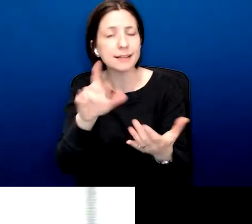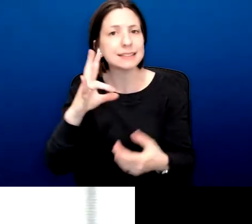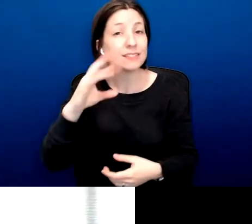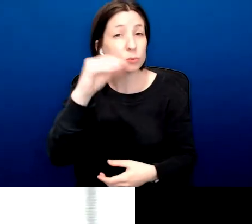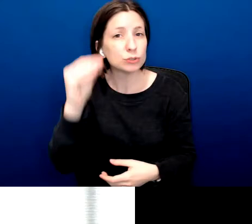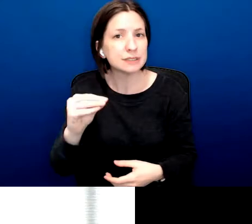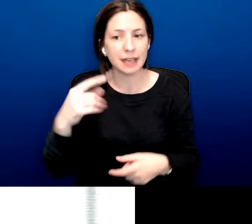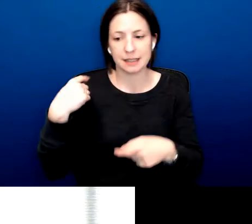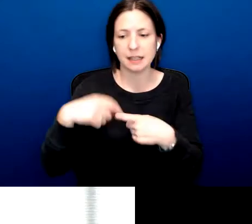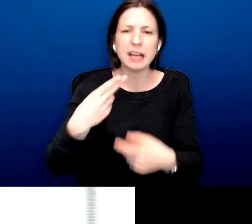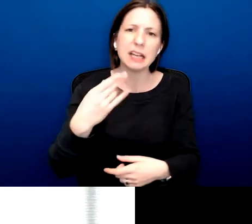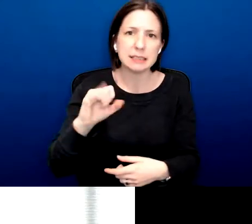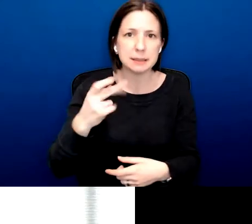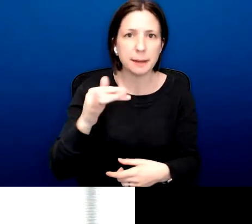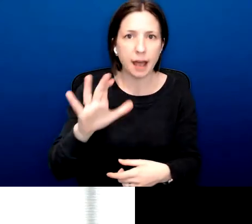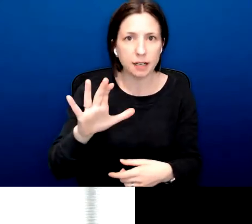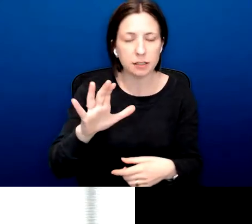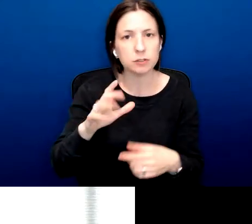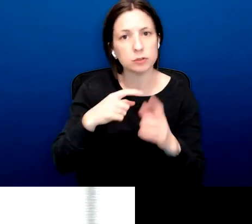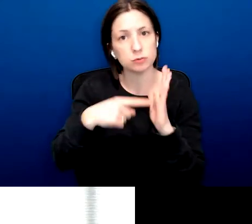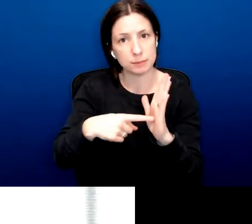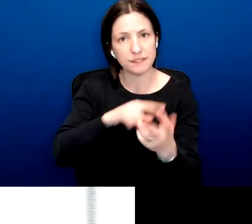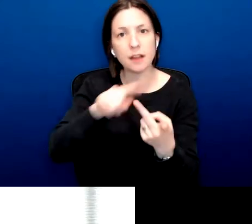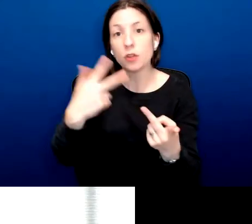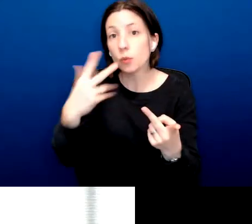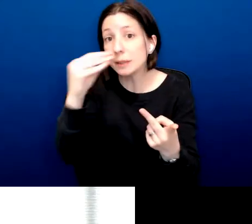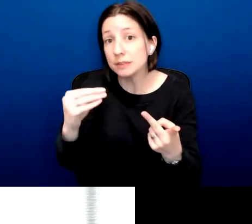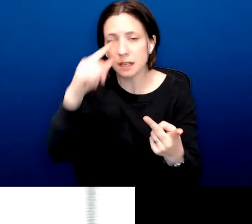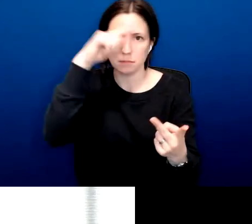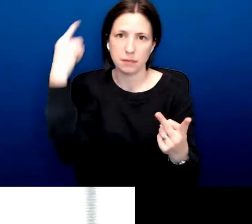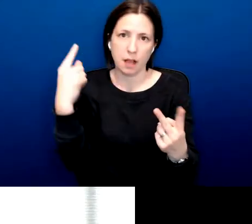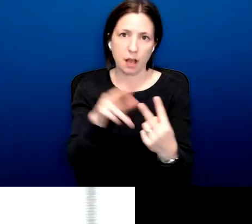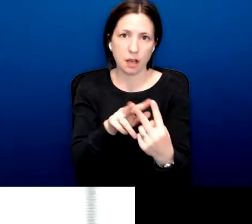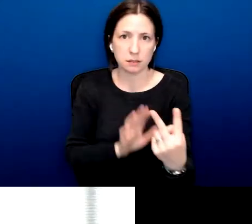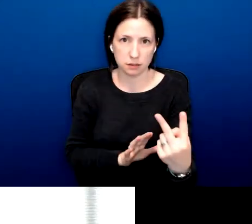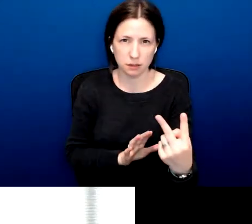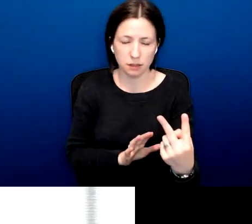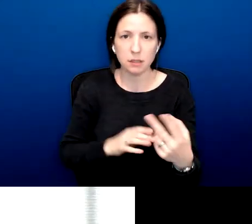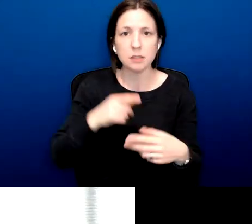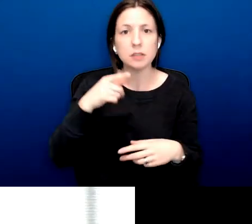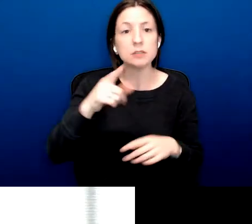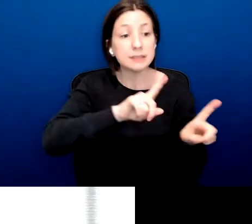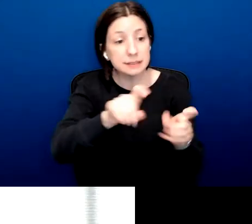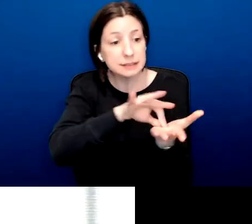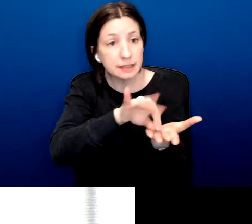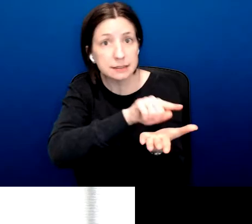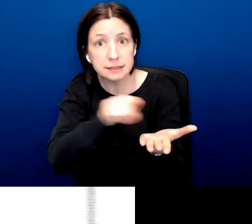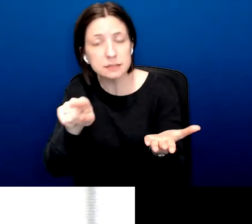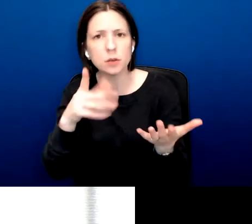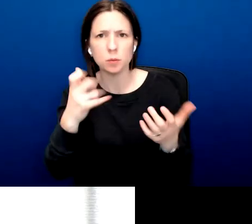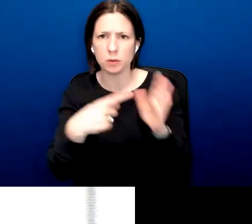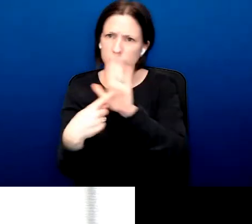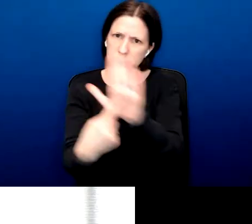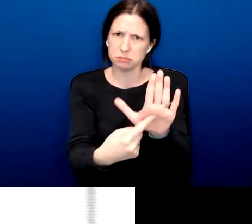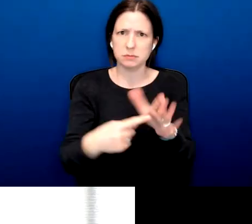Hispanic representation and 3% Black. And the aim of this census, again, was to highlight the lack of diversity across the range